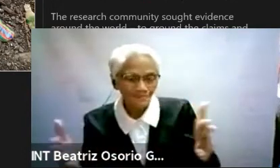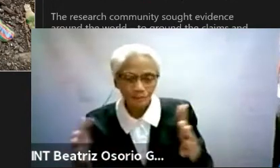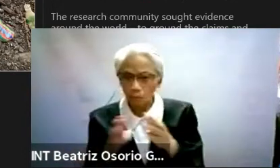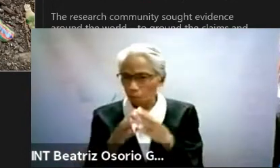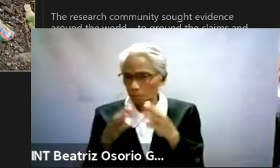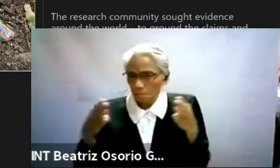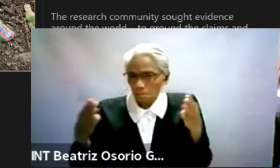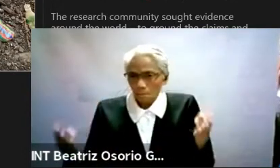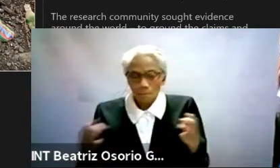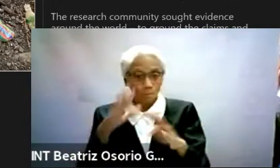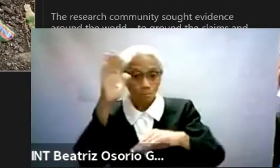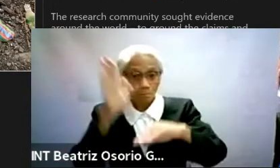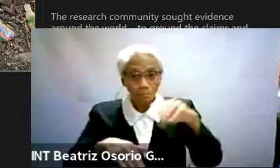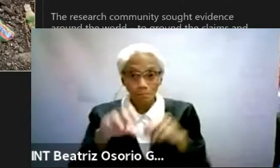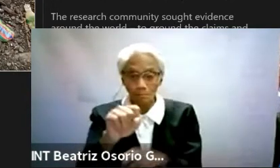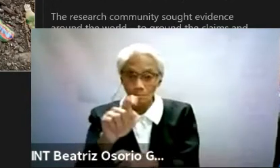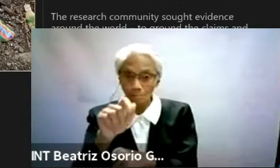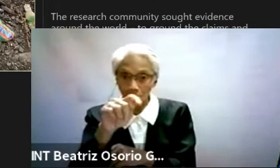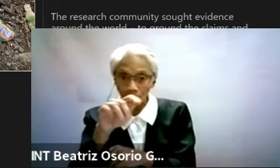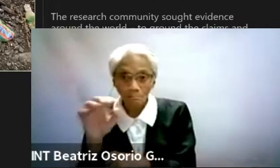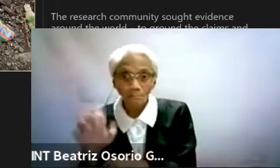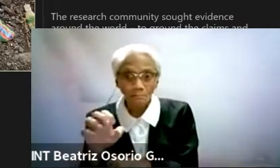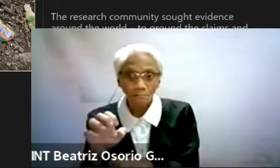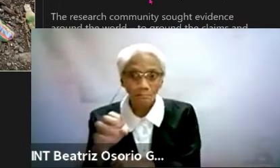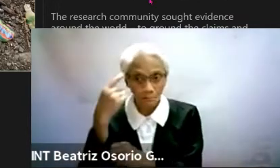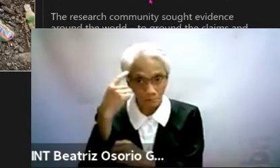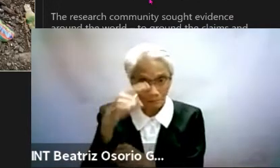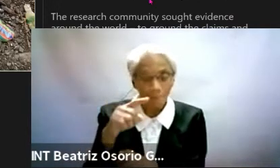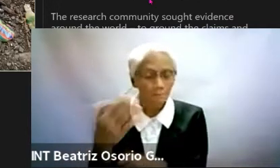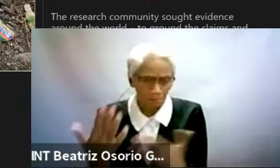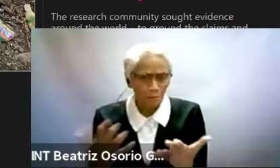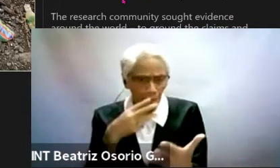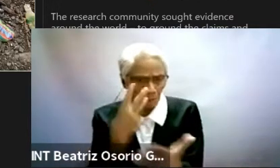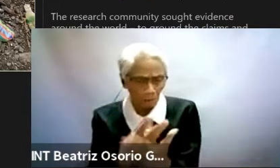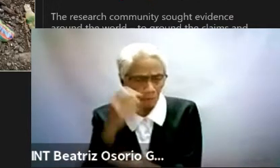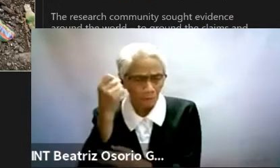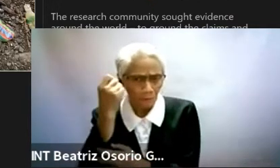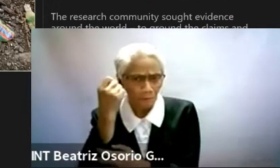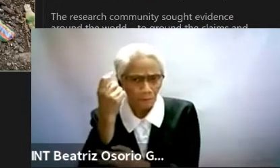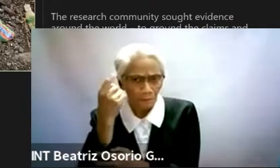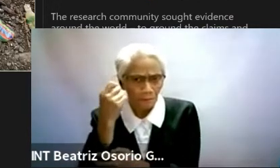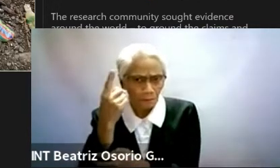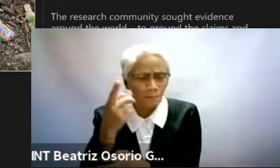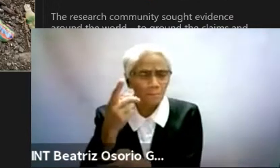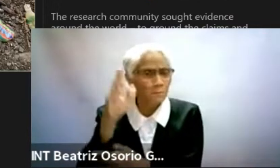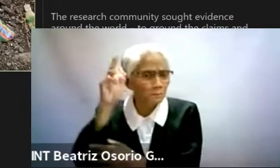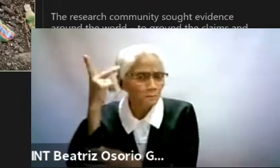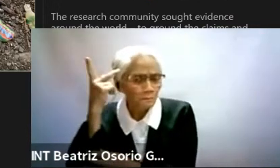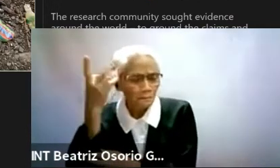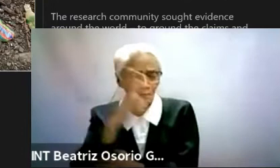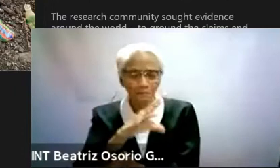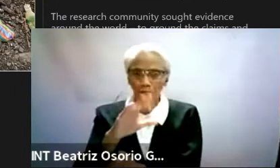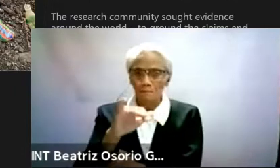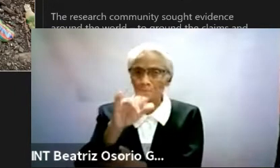states, so complex that it's not well understood by politicians and civil society, and that